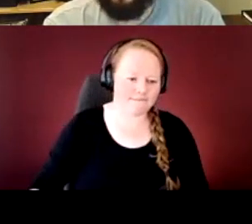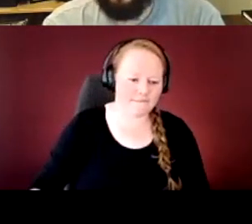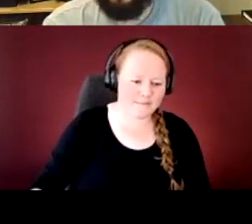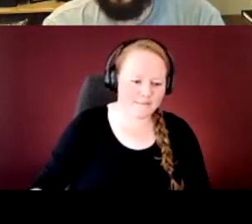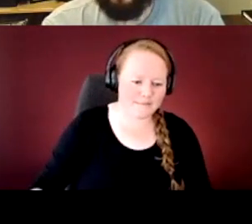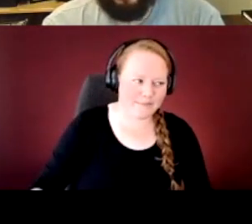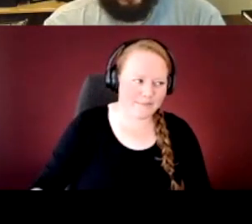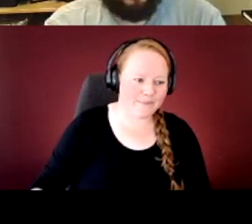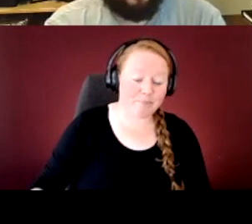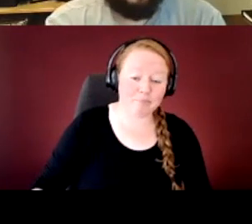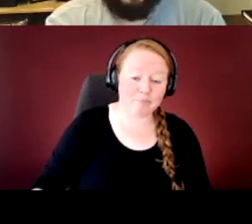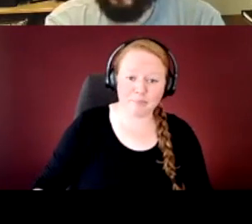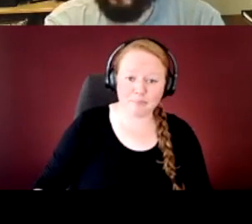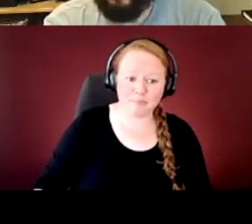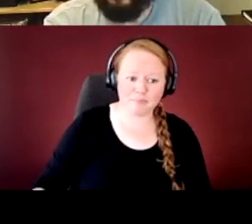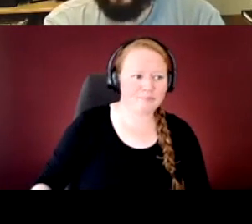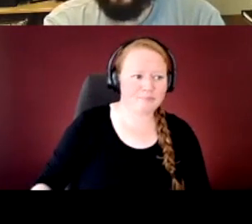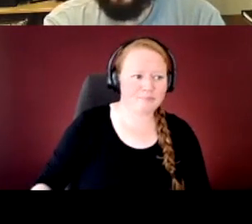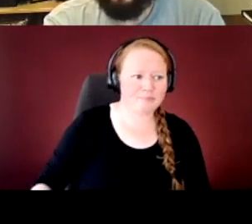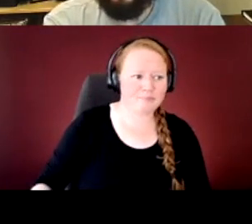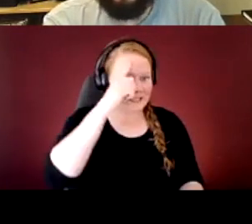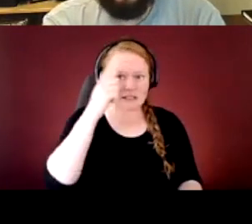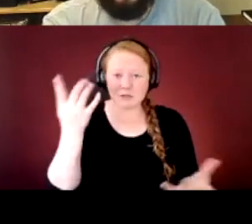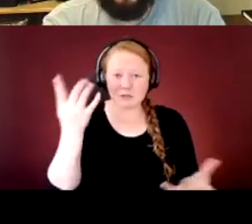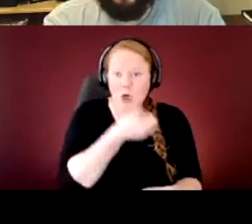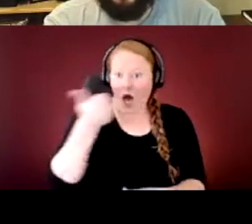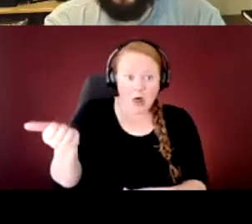That makes sense. Anything else on this topic?